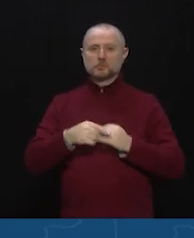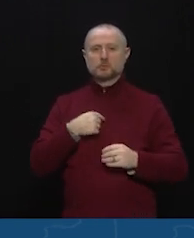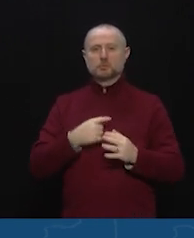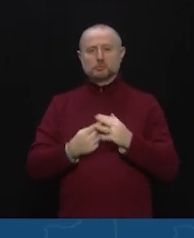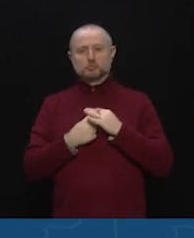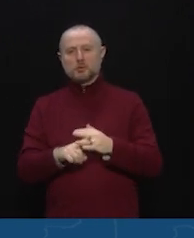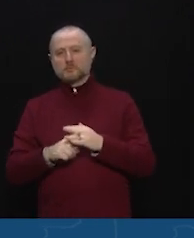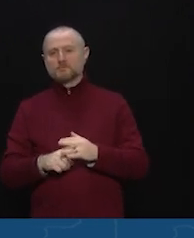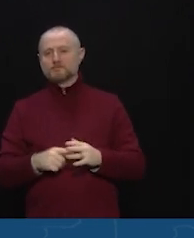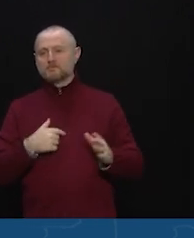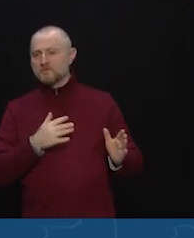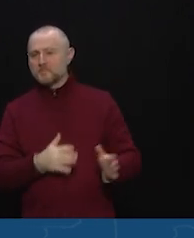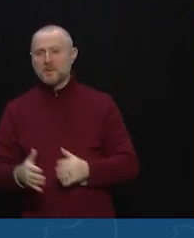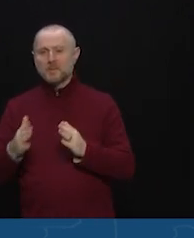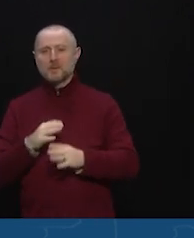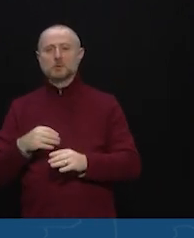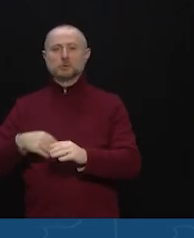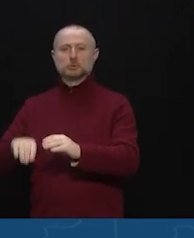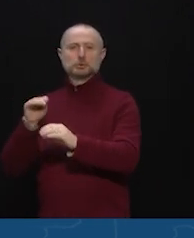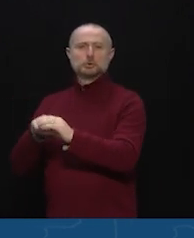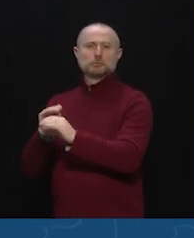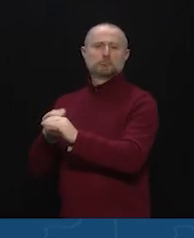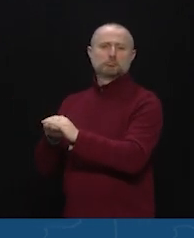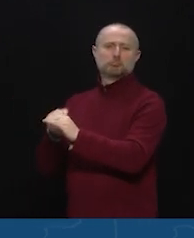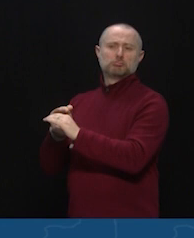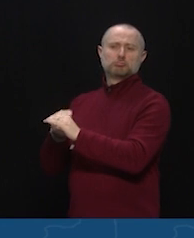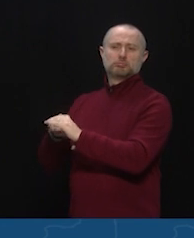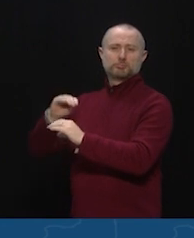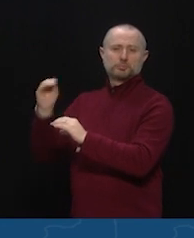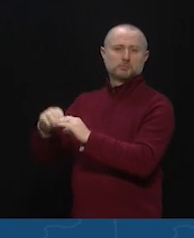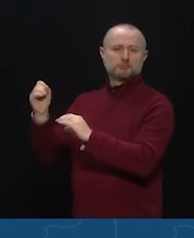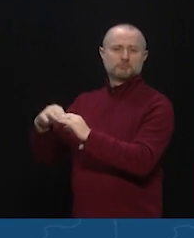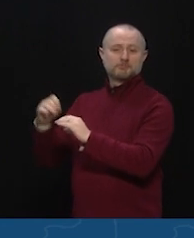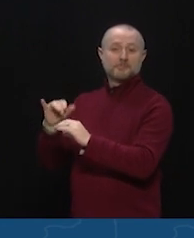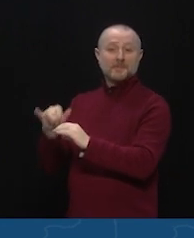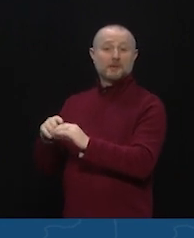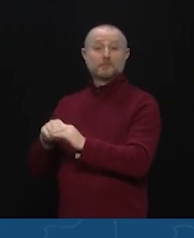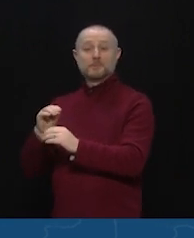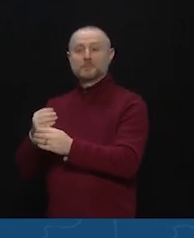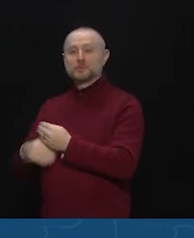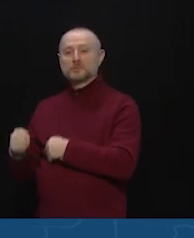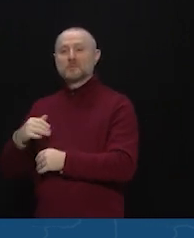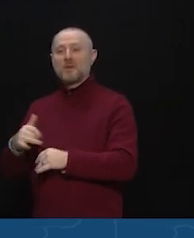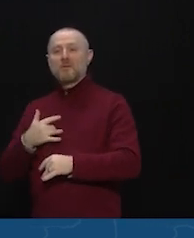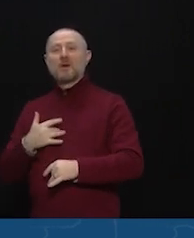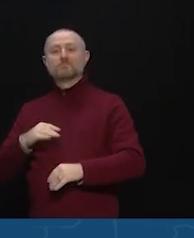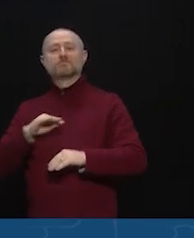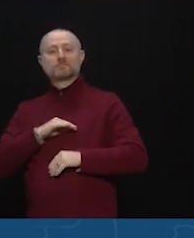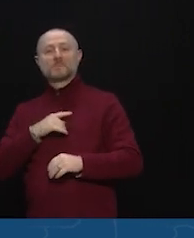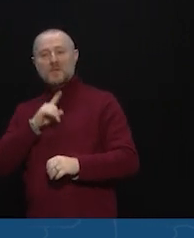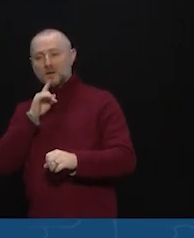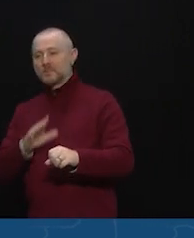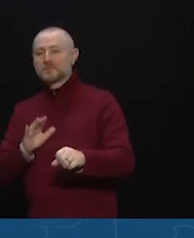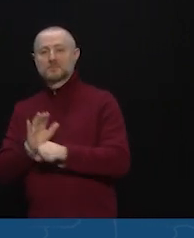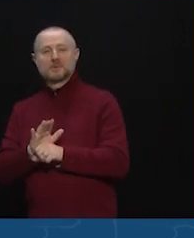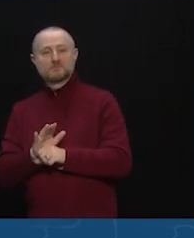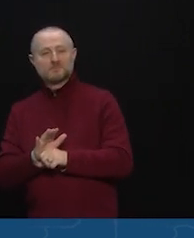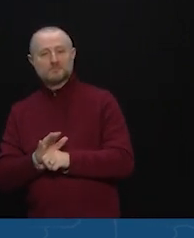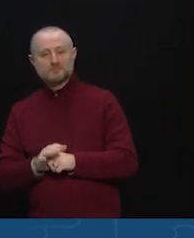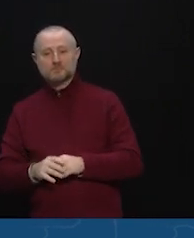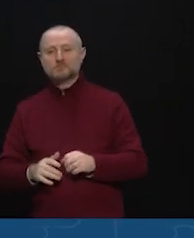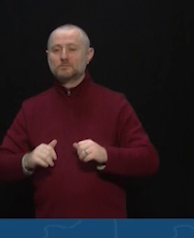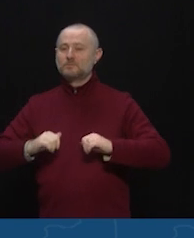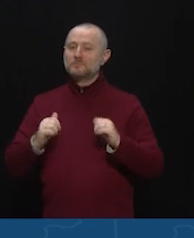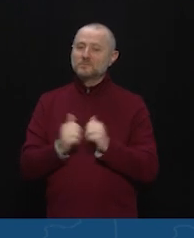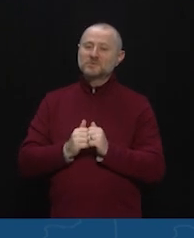the plan to put reserves aside by 15%, and this budget fulfills that commitment with a reserves